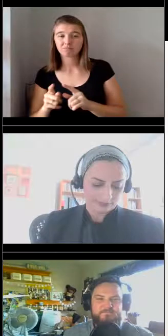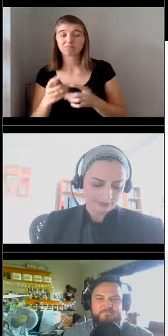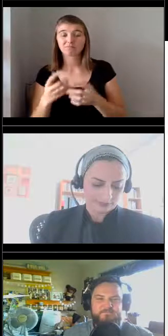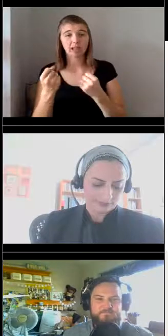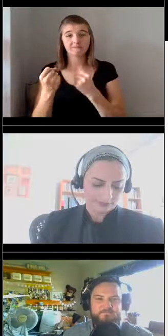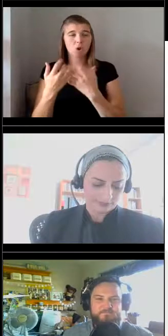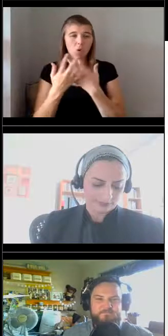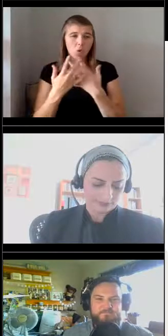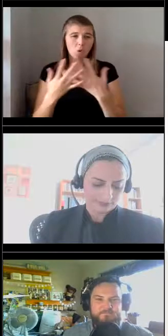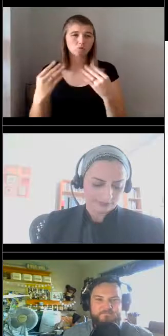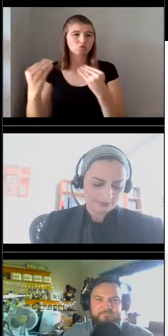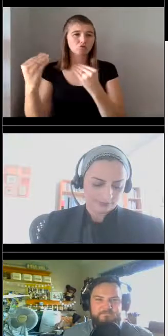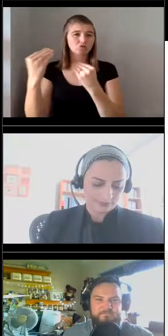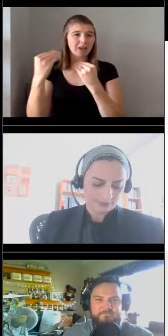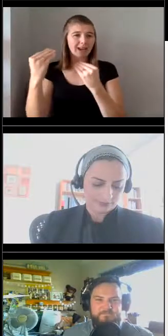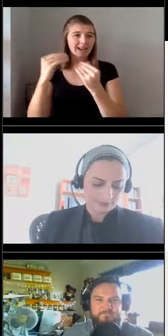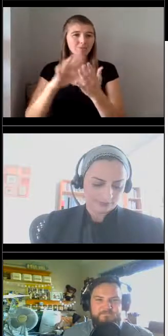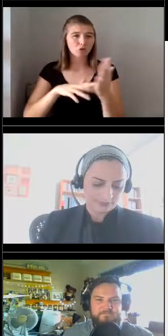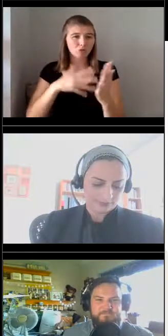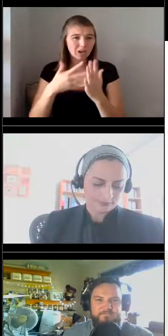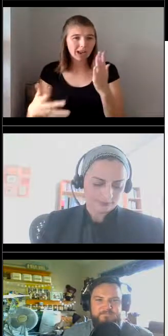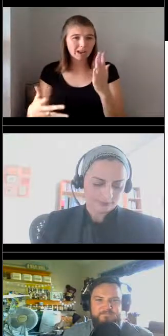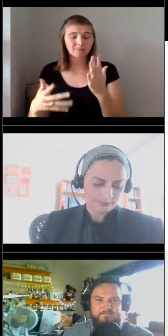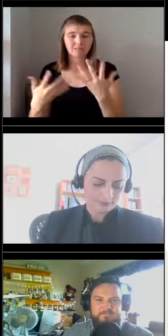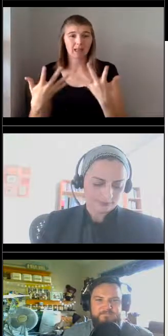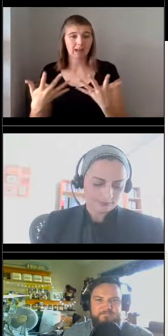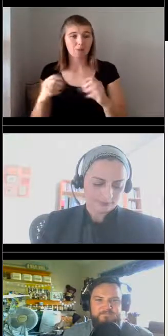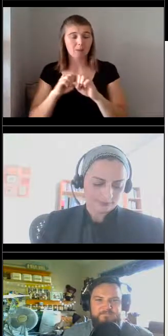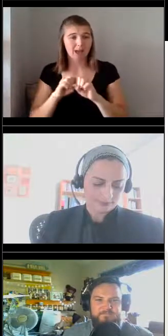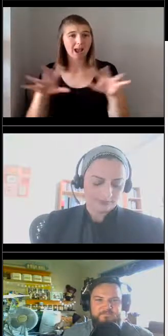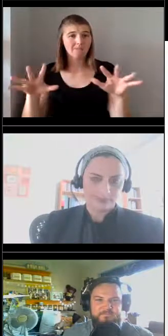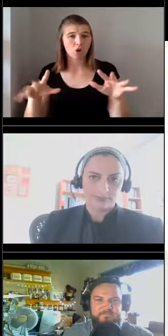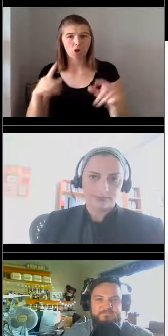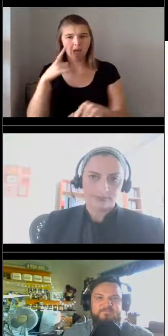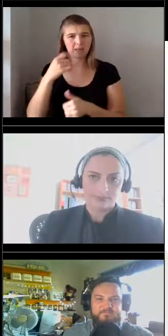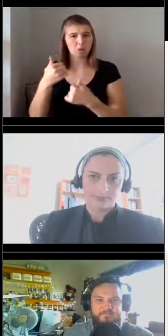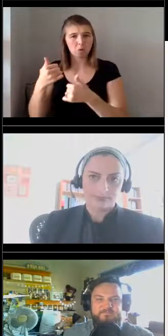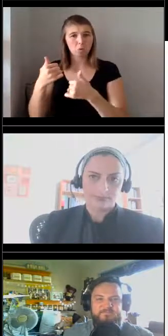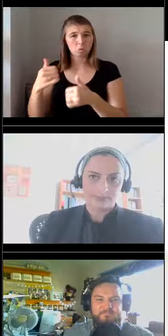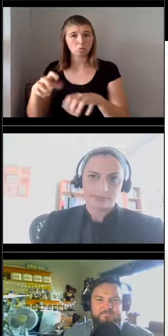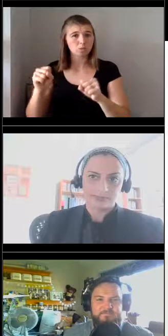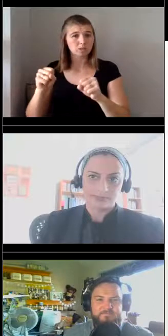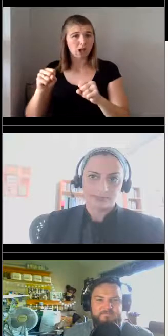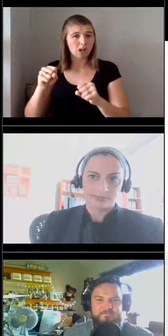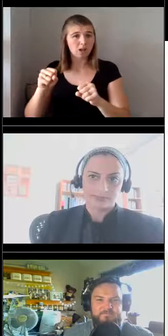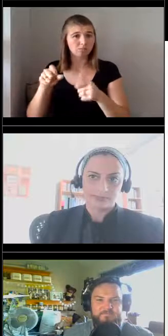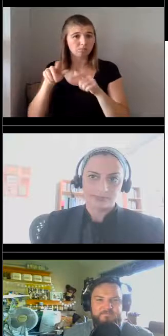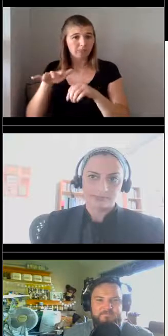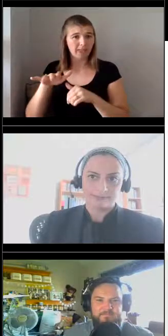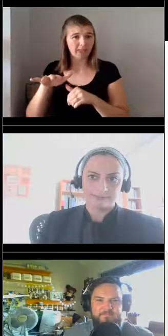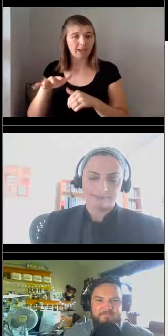being advertised. So I think that's a good starting point, as well as, you know,